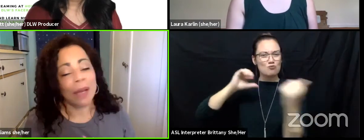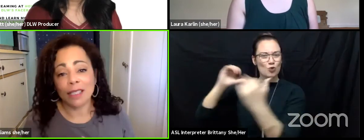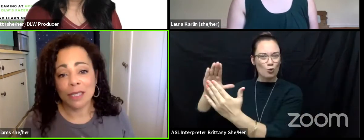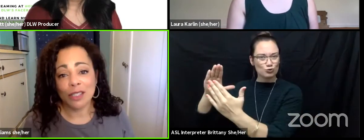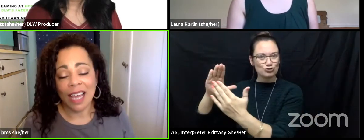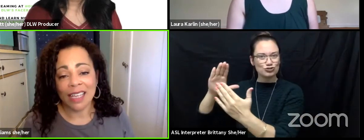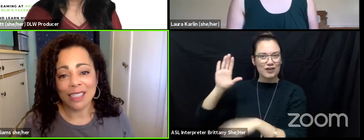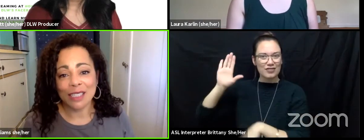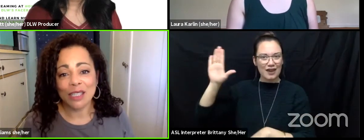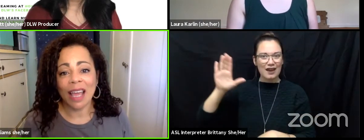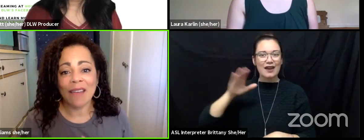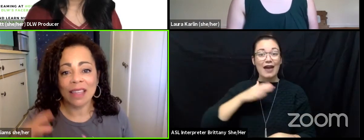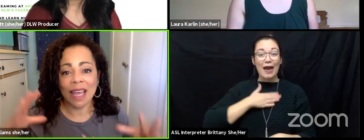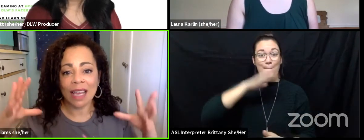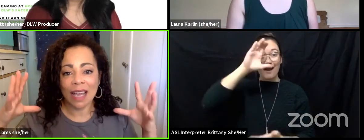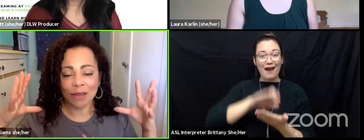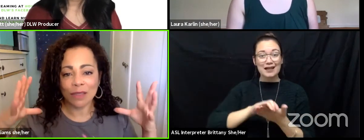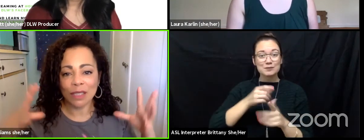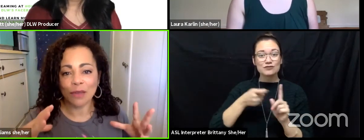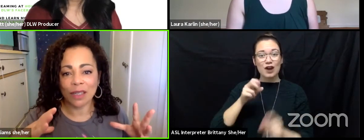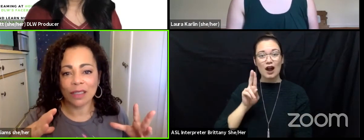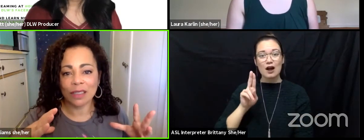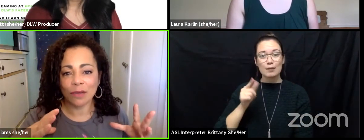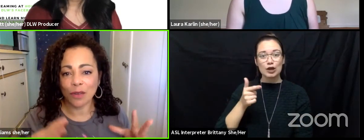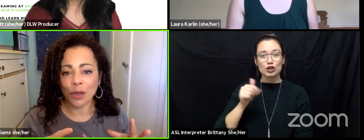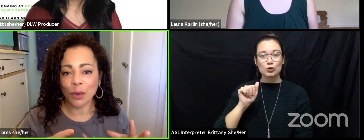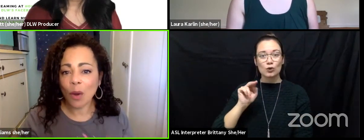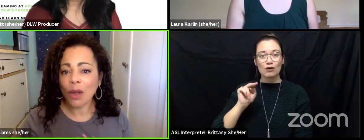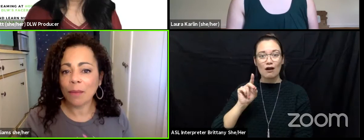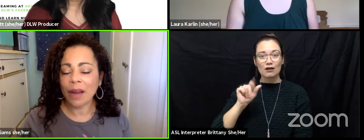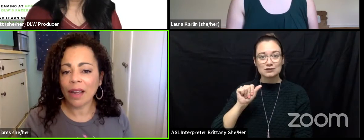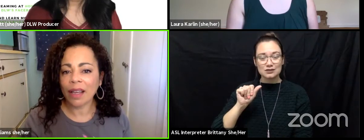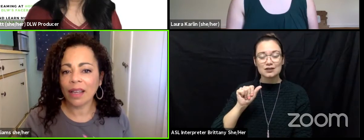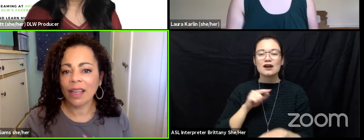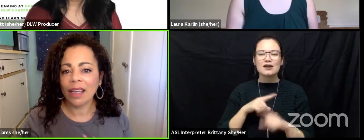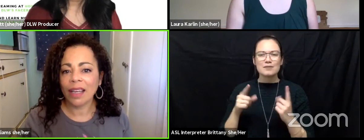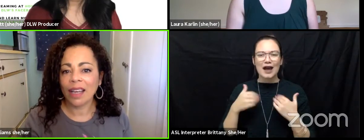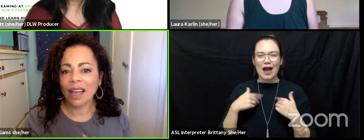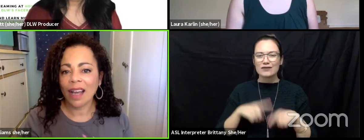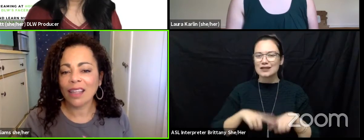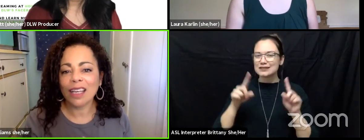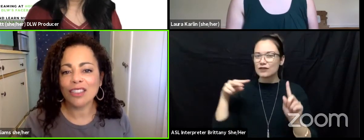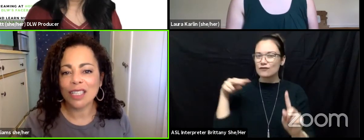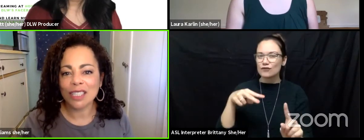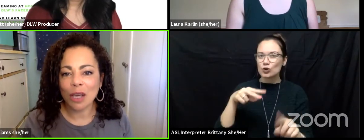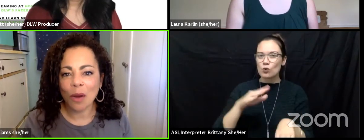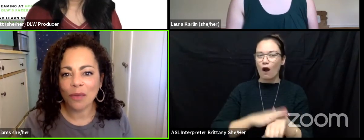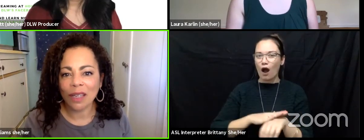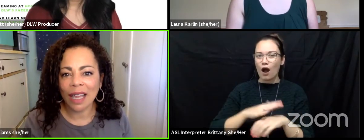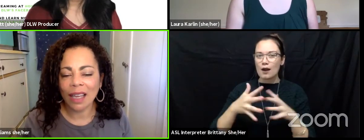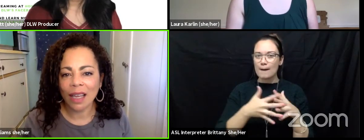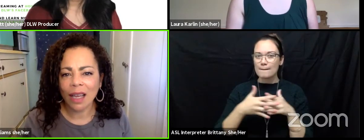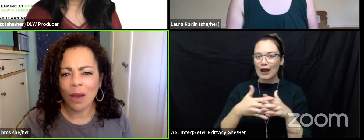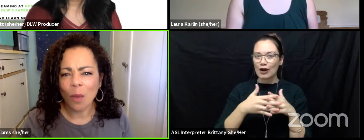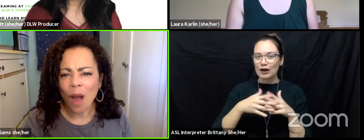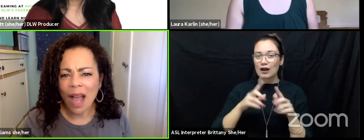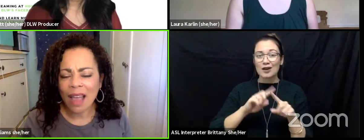And my husband is Ugandan. So like having that kind of different view on America, other countries are so often